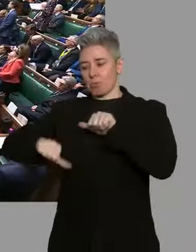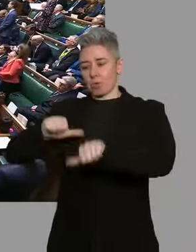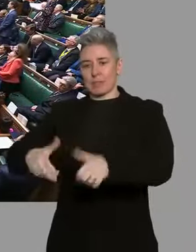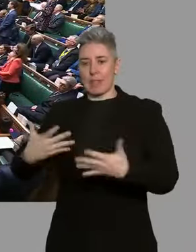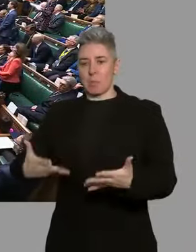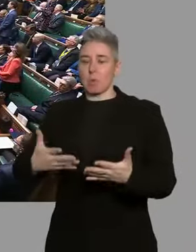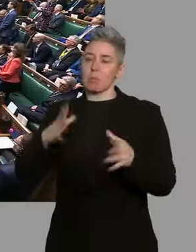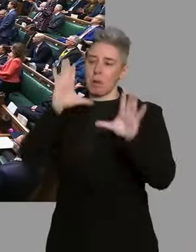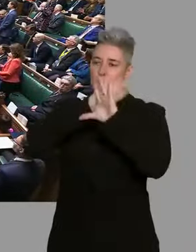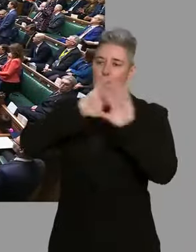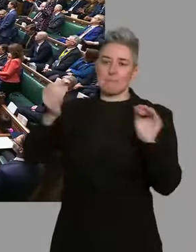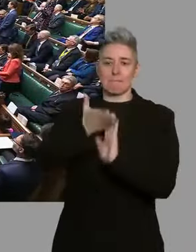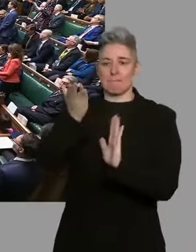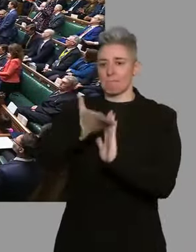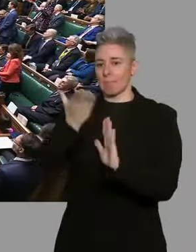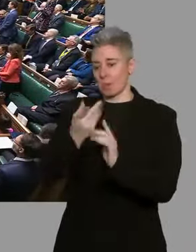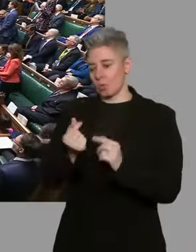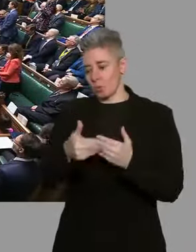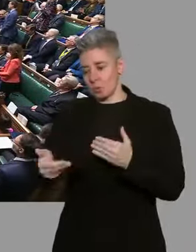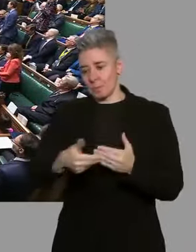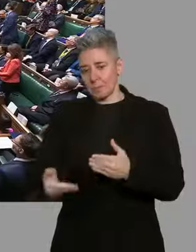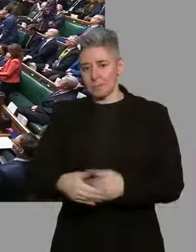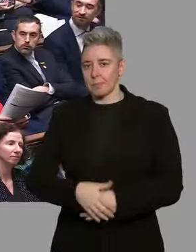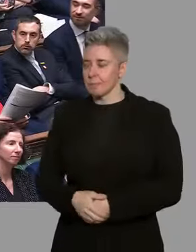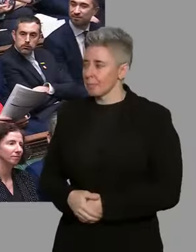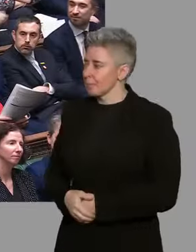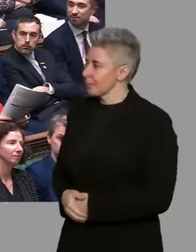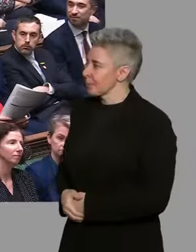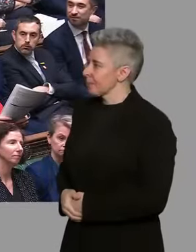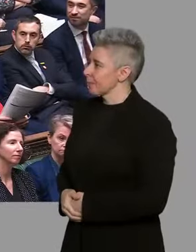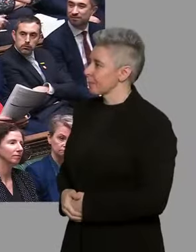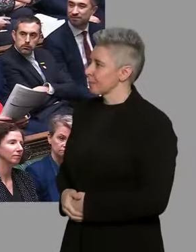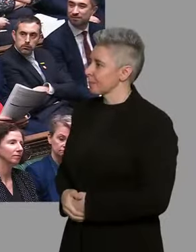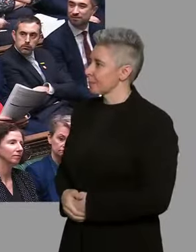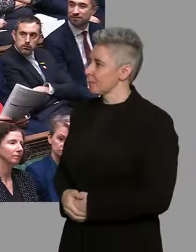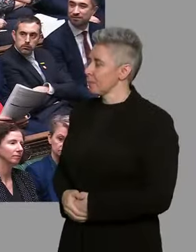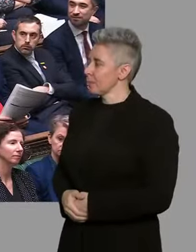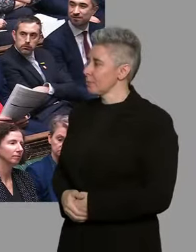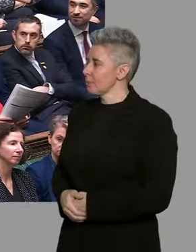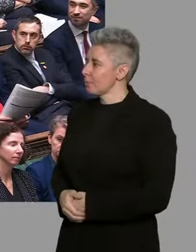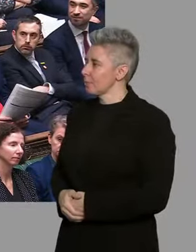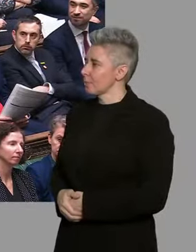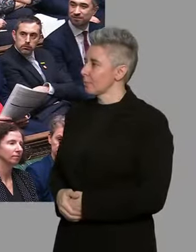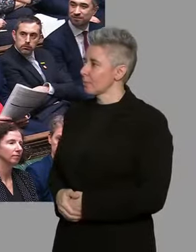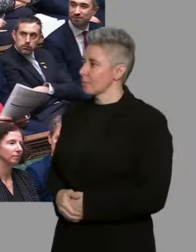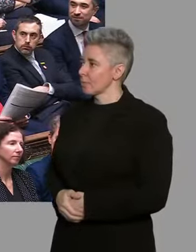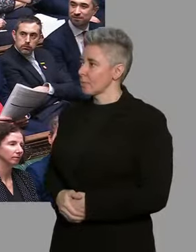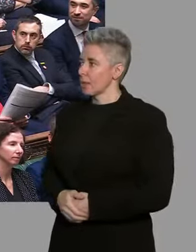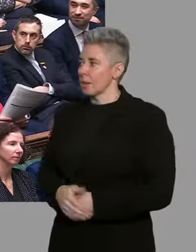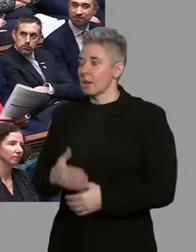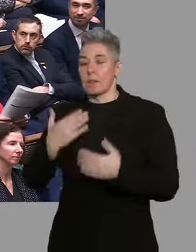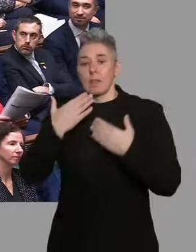Mr. Speaker. Can I thank the Prime Minister for the leadership he has shown in securing the